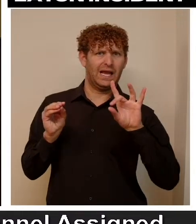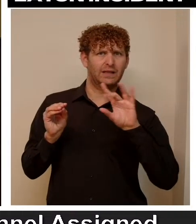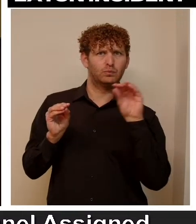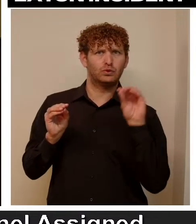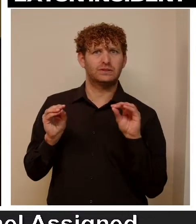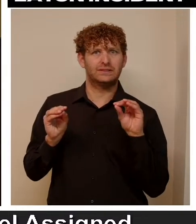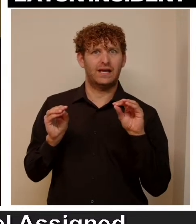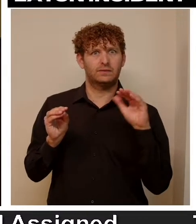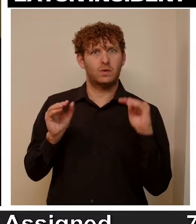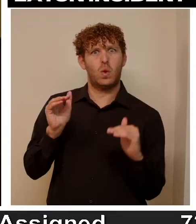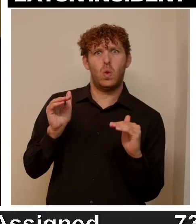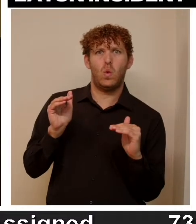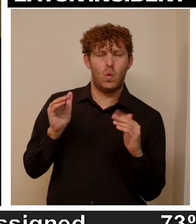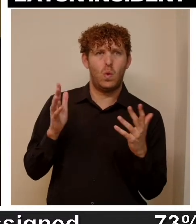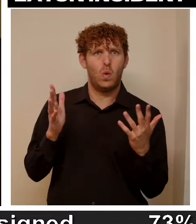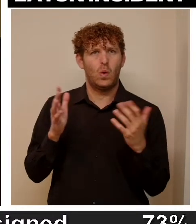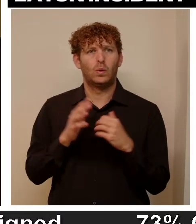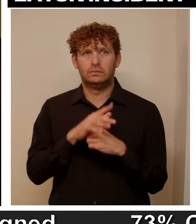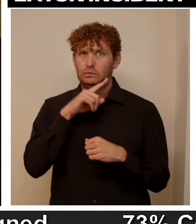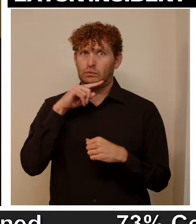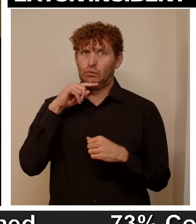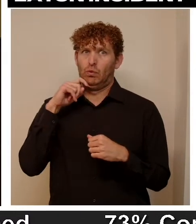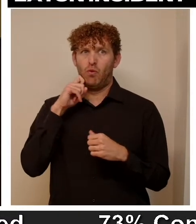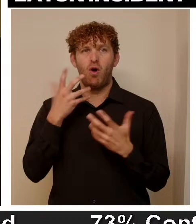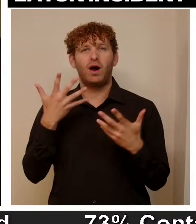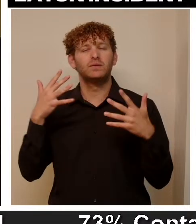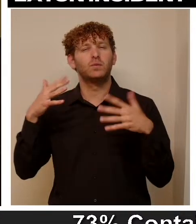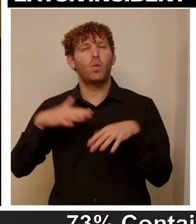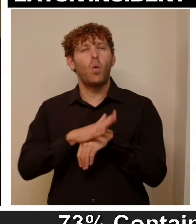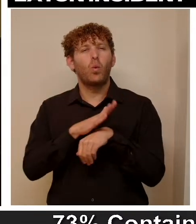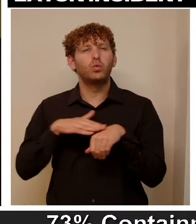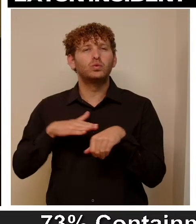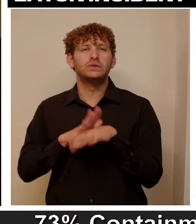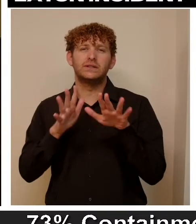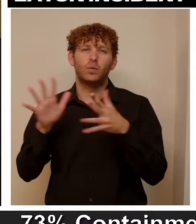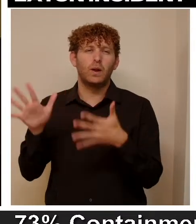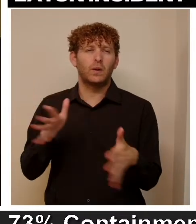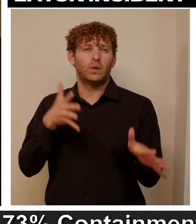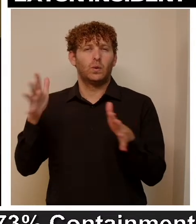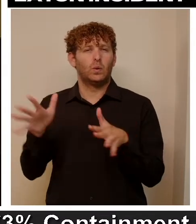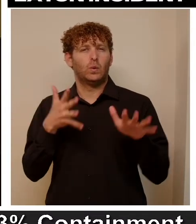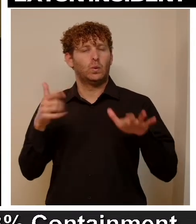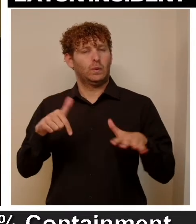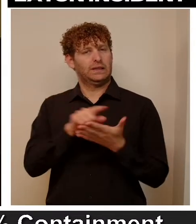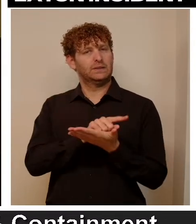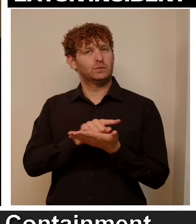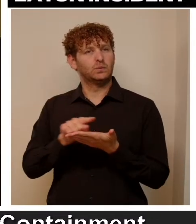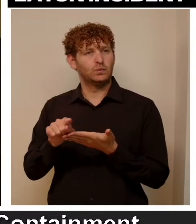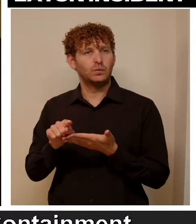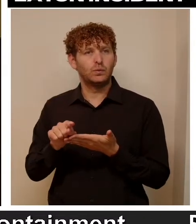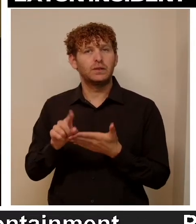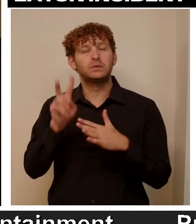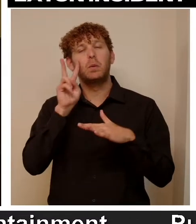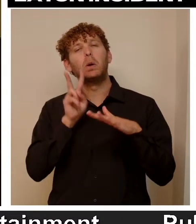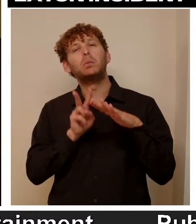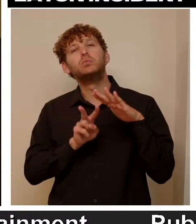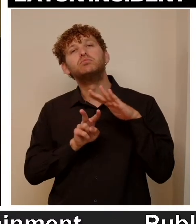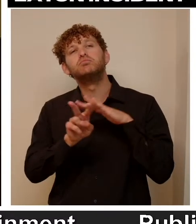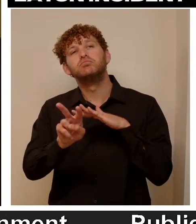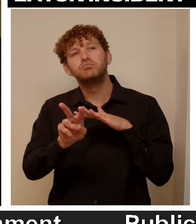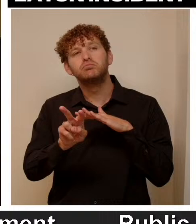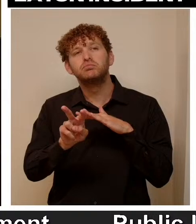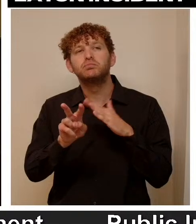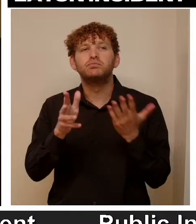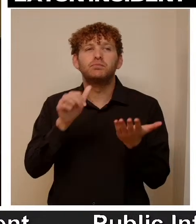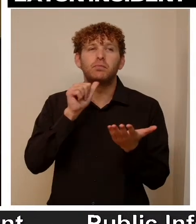of offshore wind pattern is going to continue through the rest of the week. The models really haven't necked down the wind speeds on that,